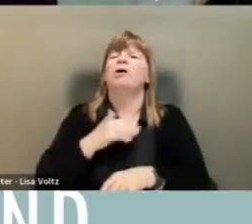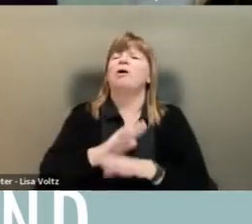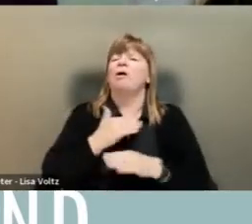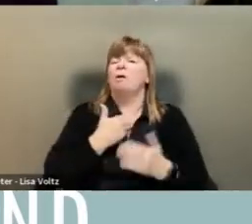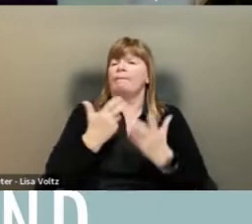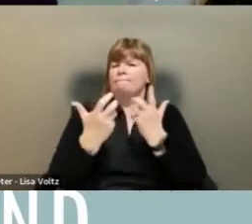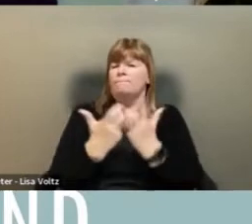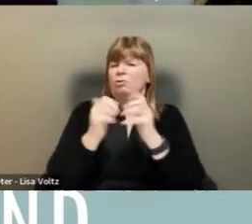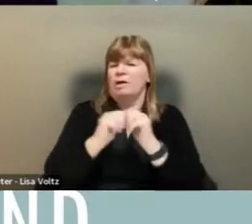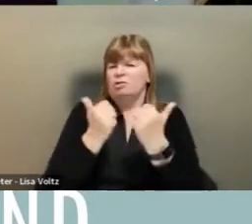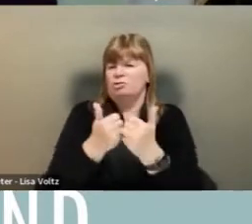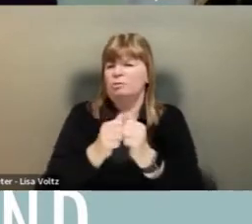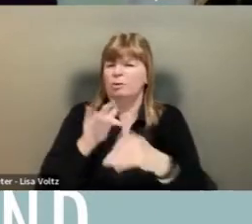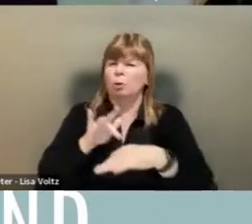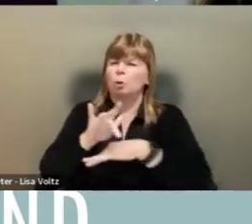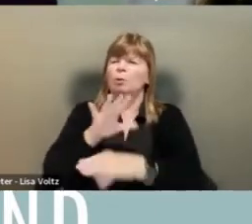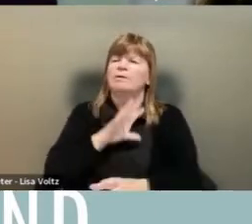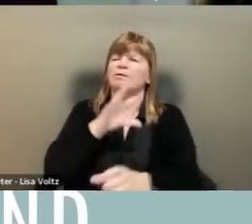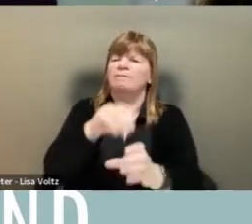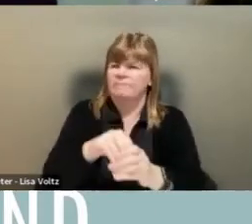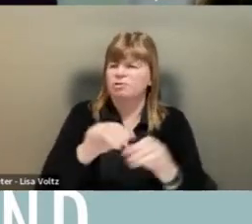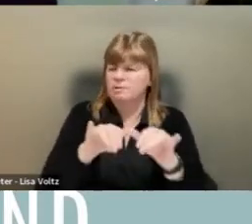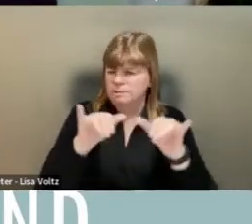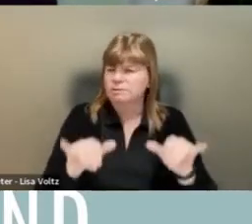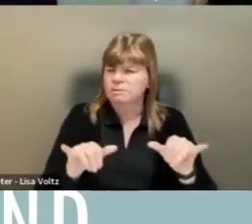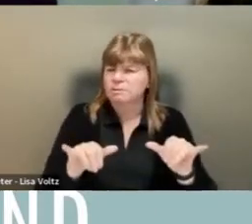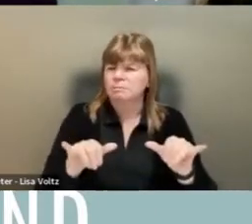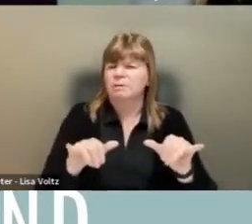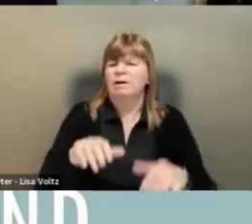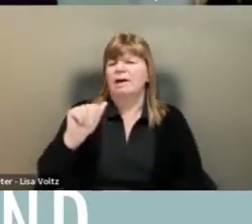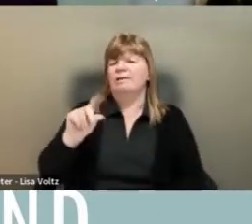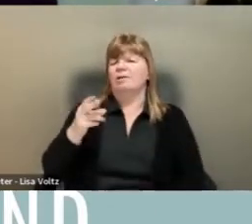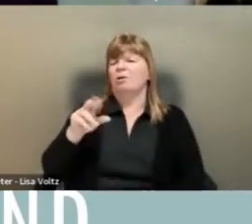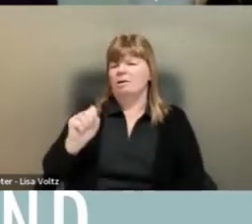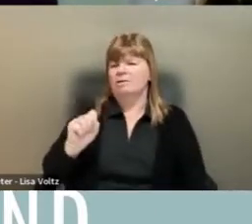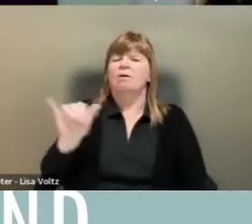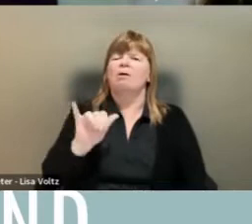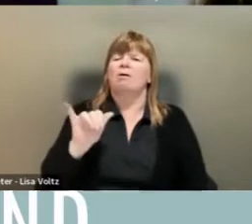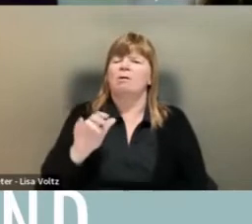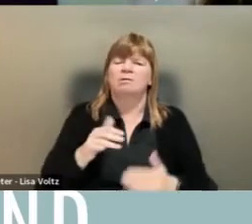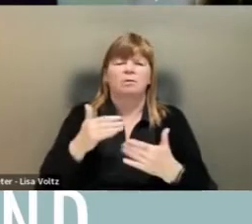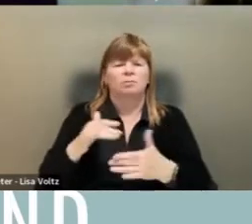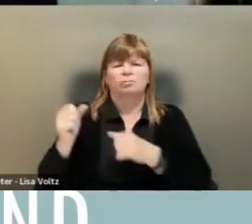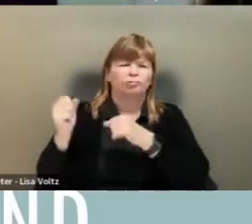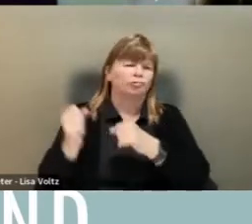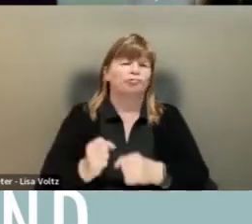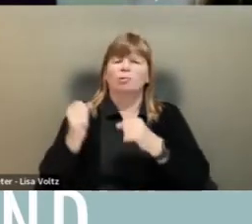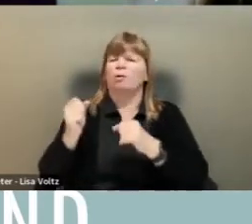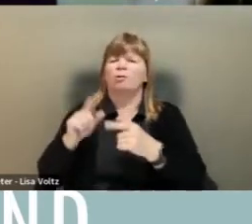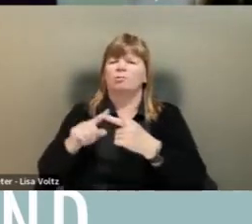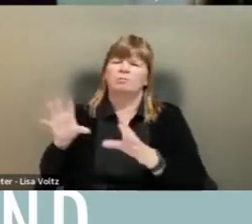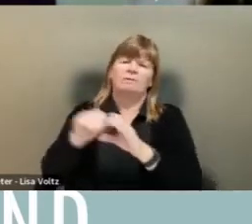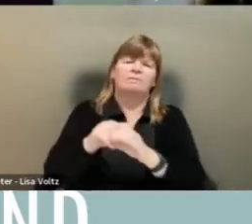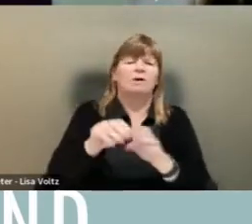agencies in our early intervention system. And ADRS is also very integral to our new